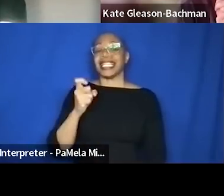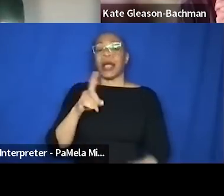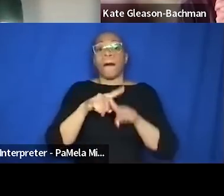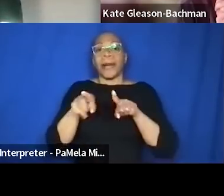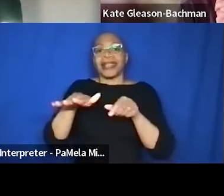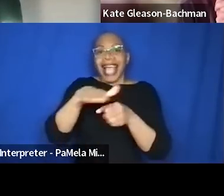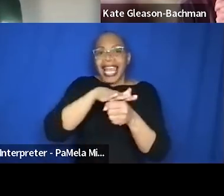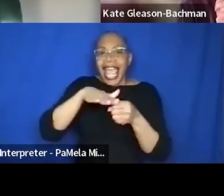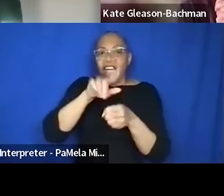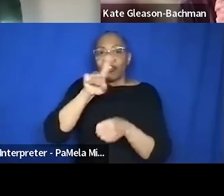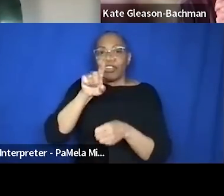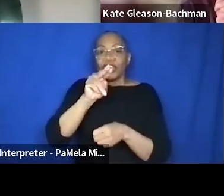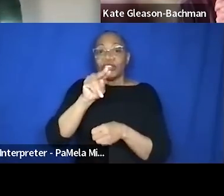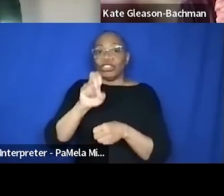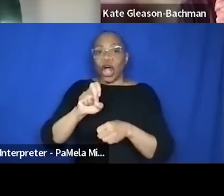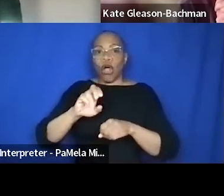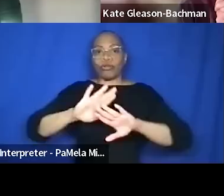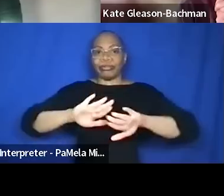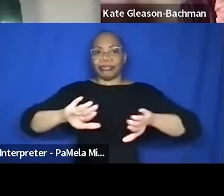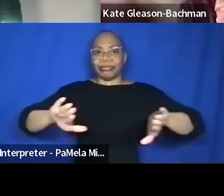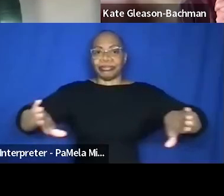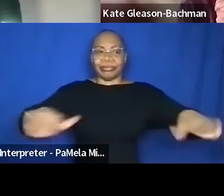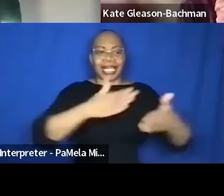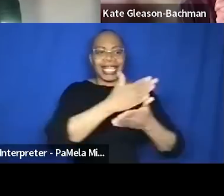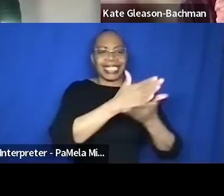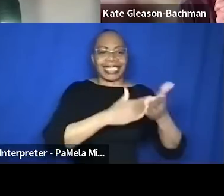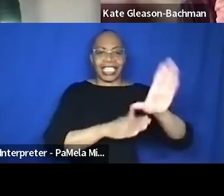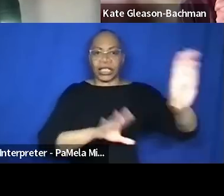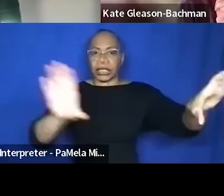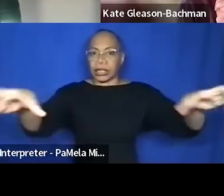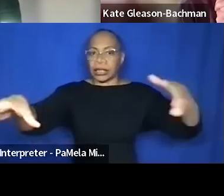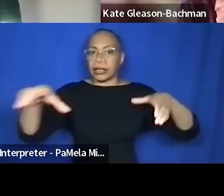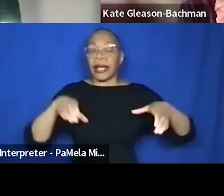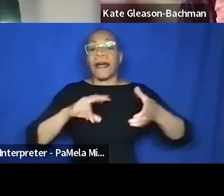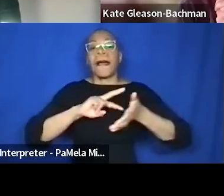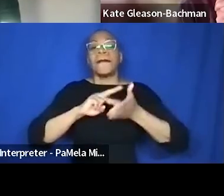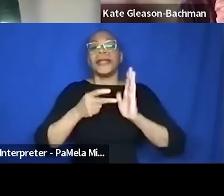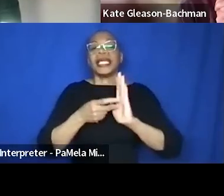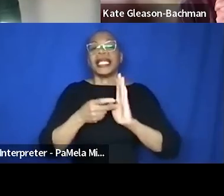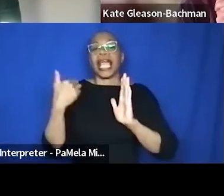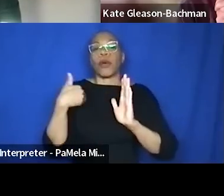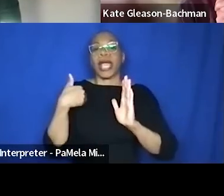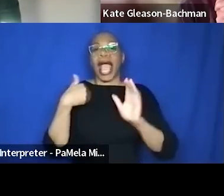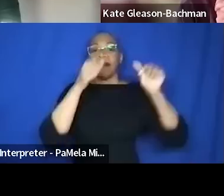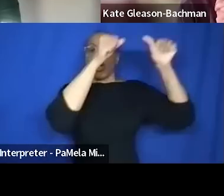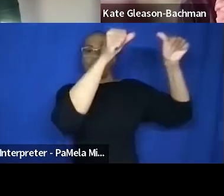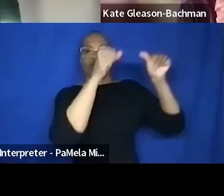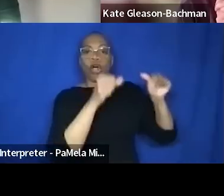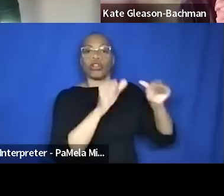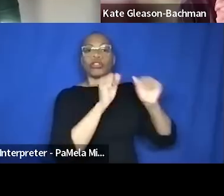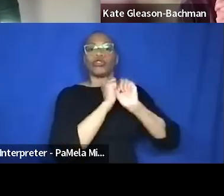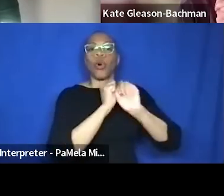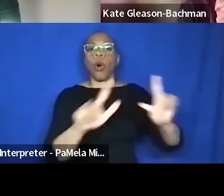huge zone in sections, where they would say, they would put out notices to